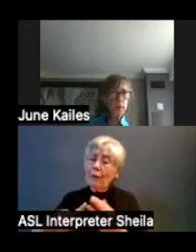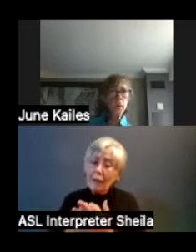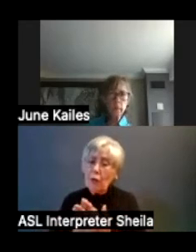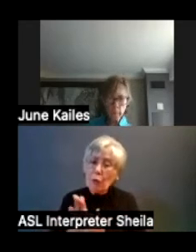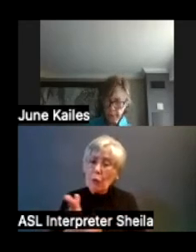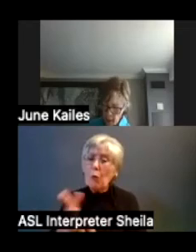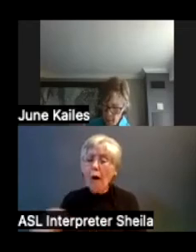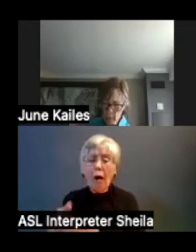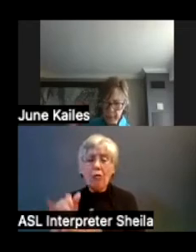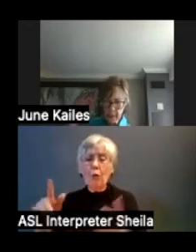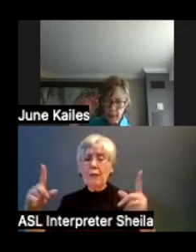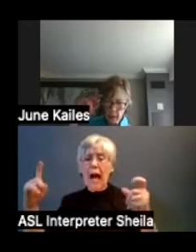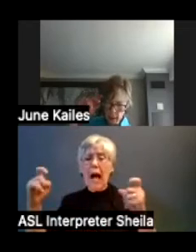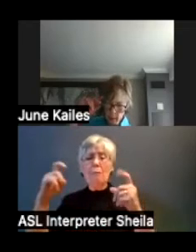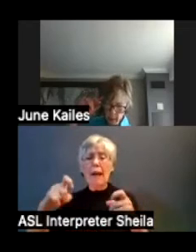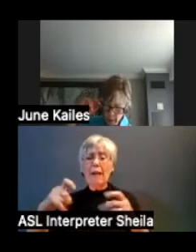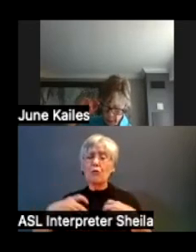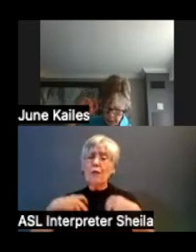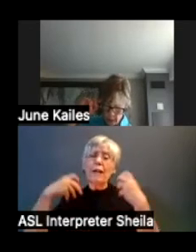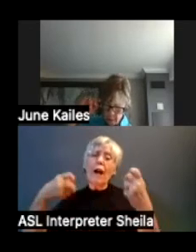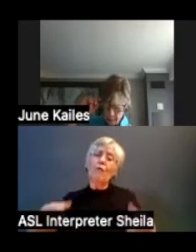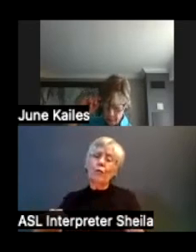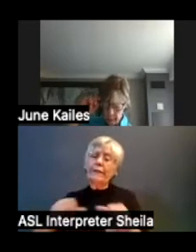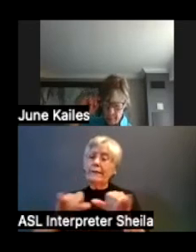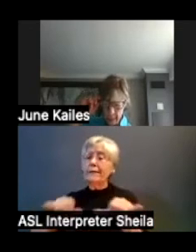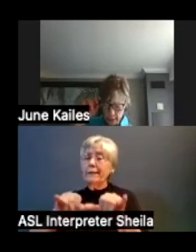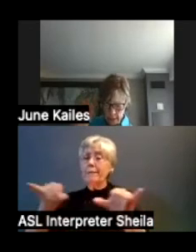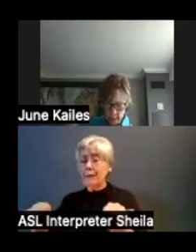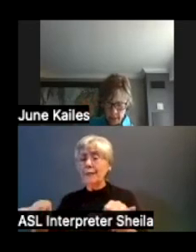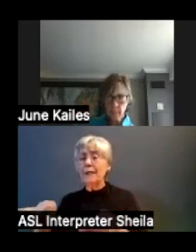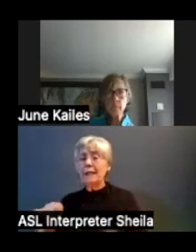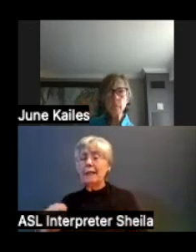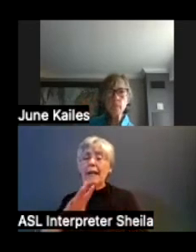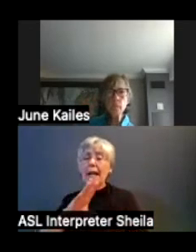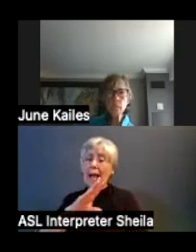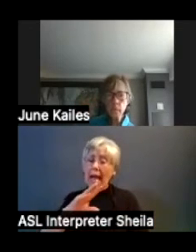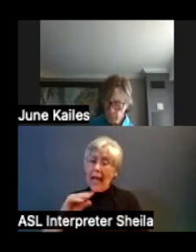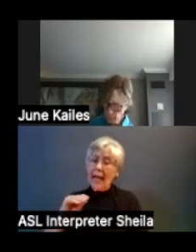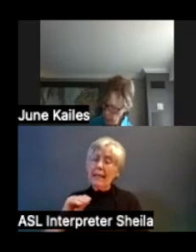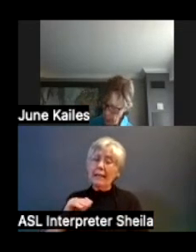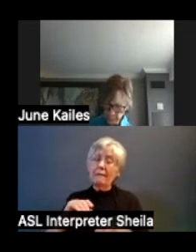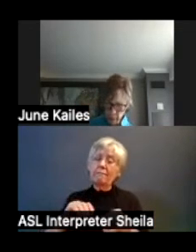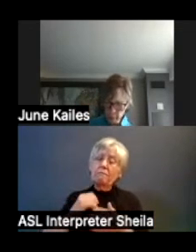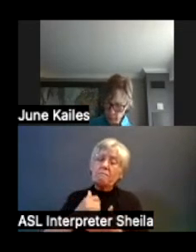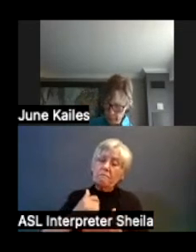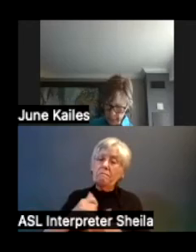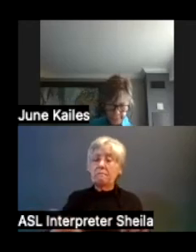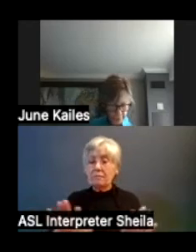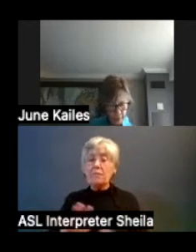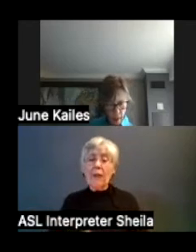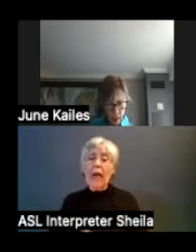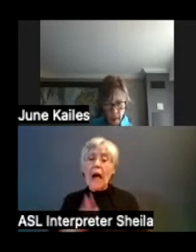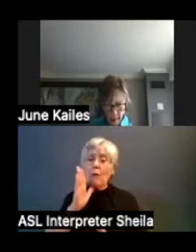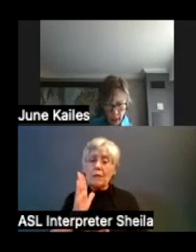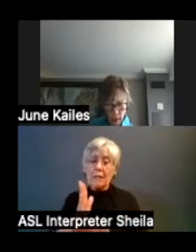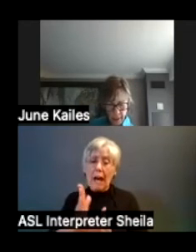complex recovery systems and mazes. I'll stop for a minute